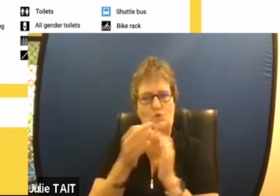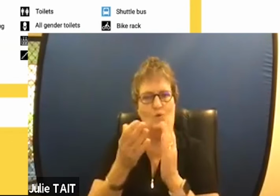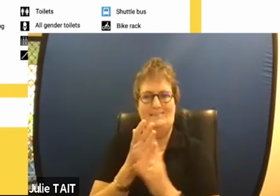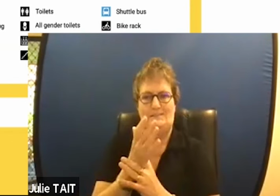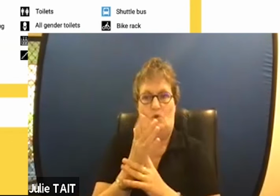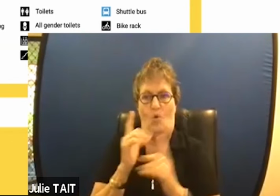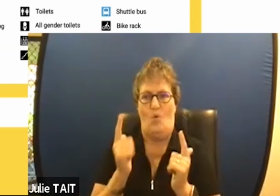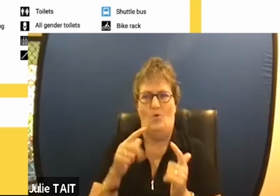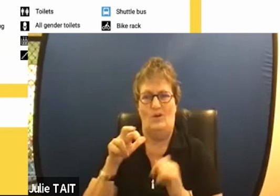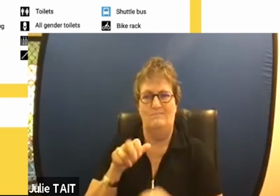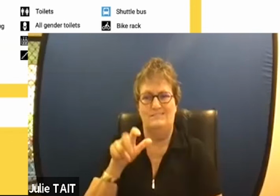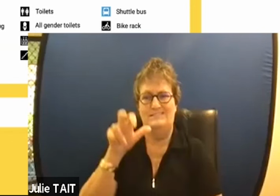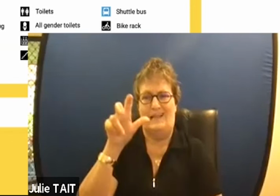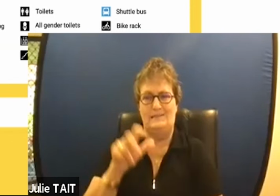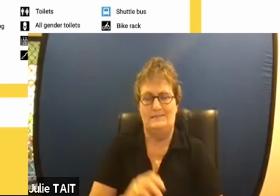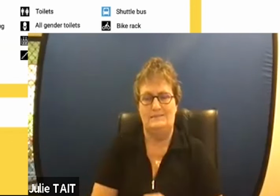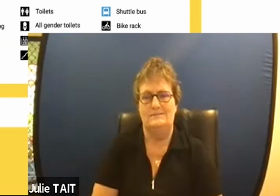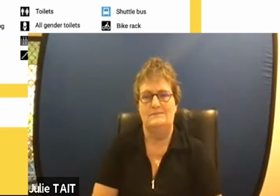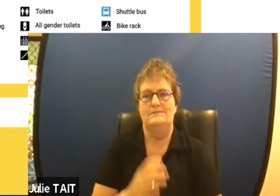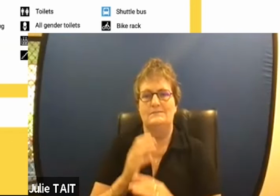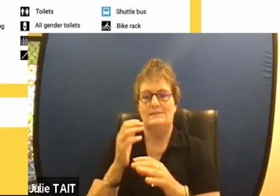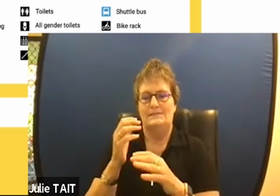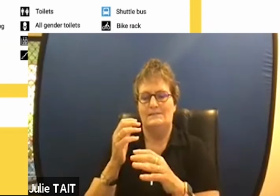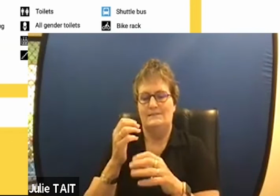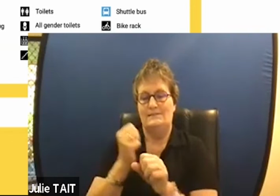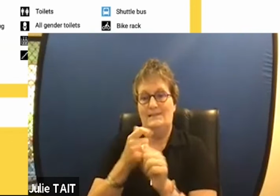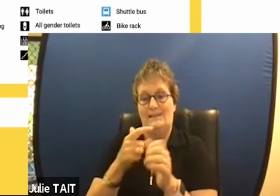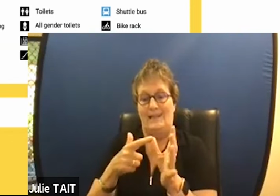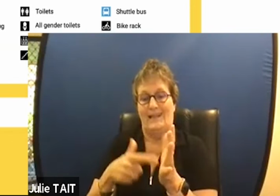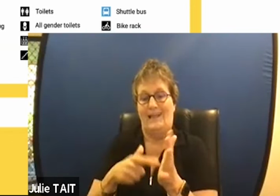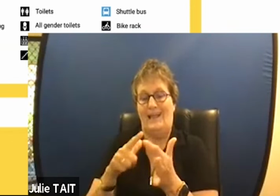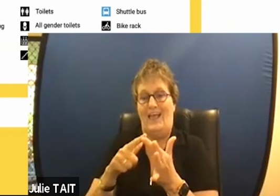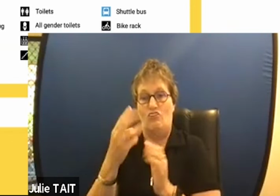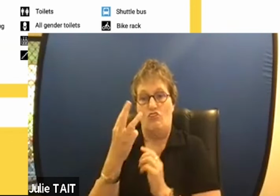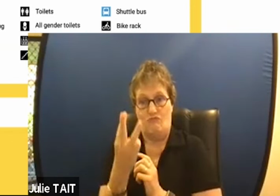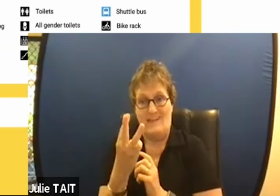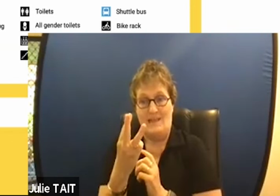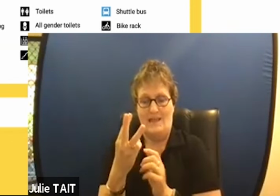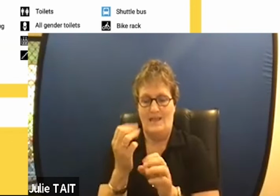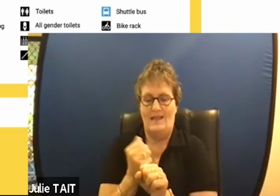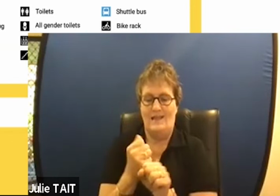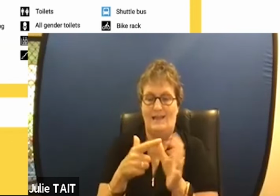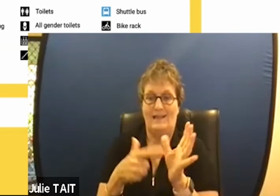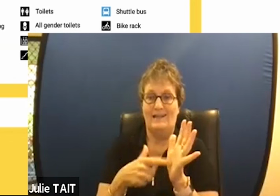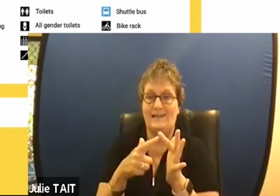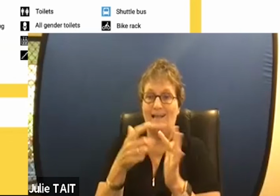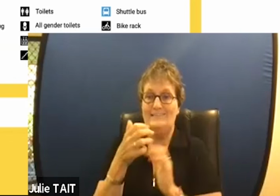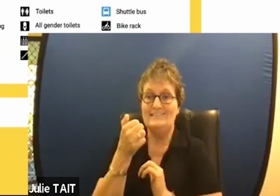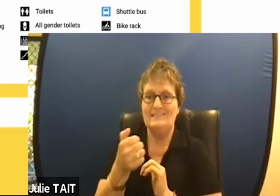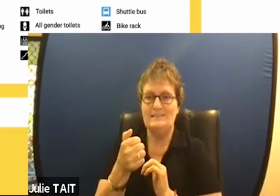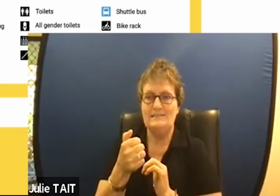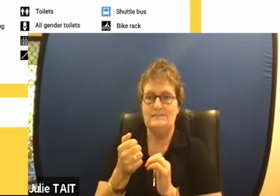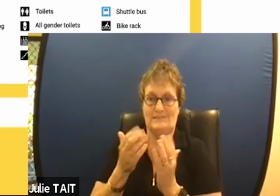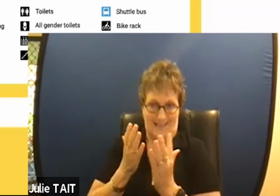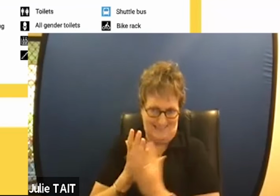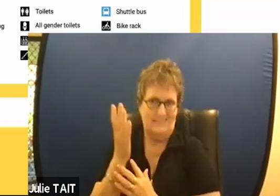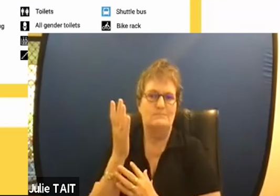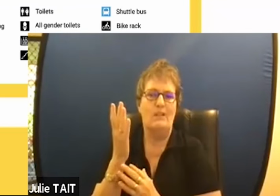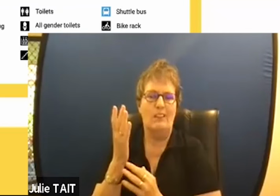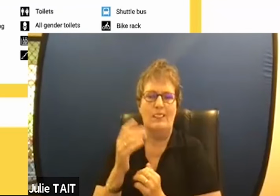there. It's gates 3 and 6, which are accessible. So we've laid that out a bit more clearly, highlighted all